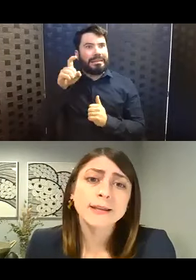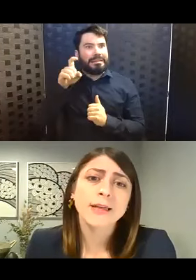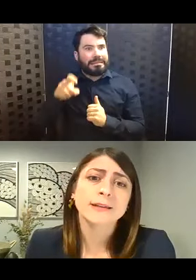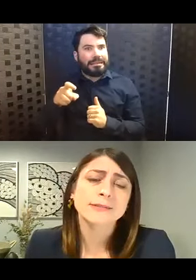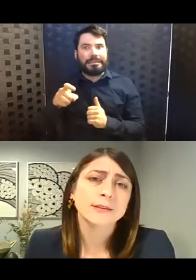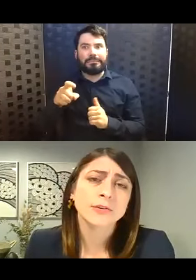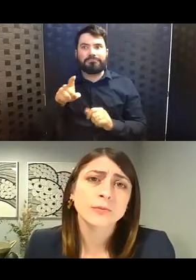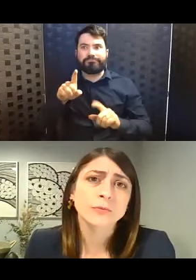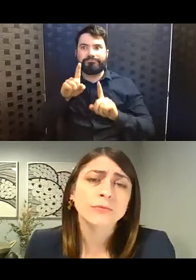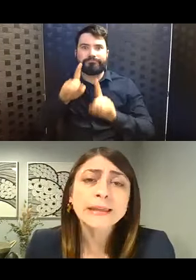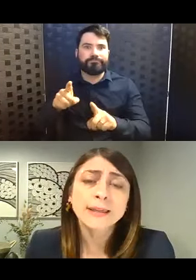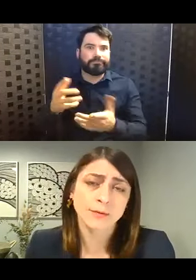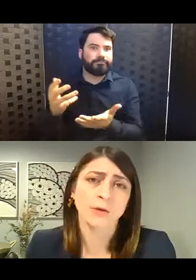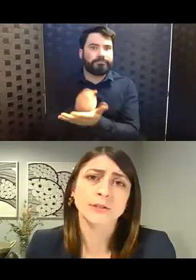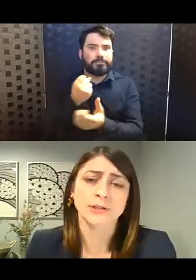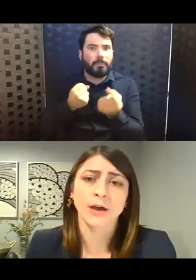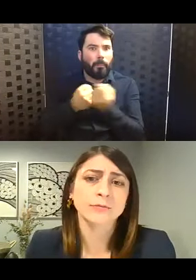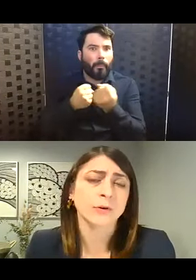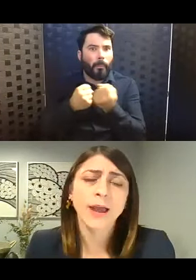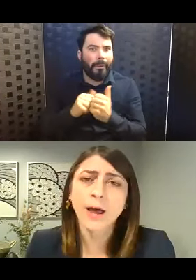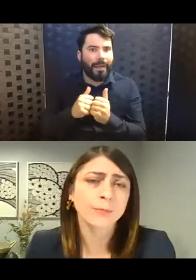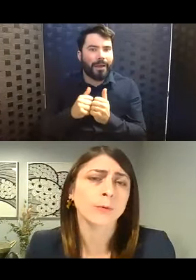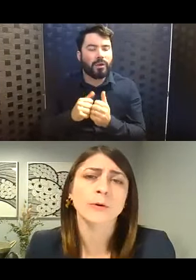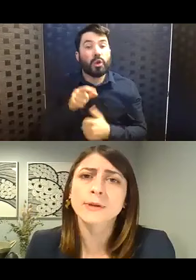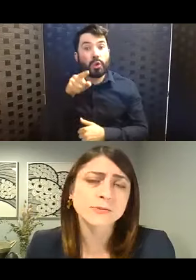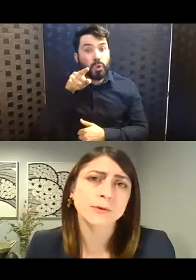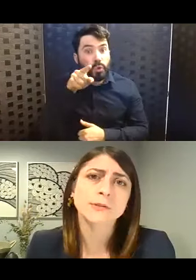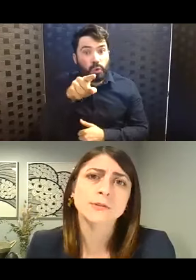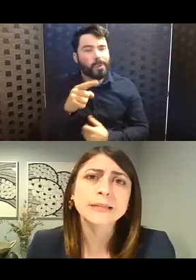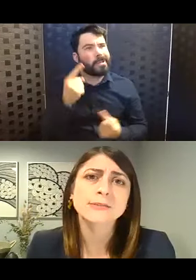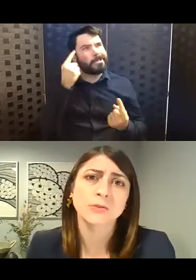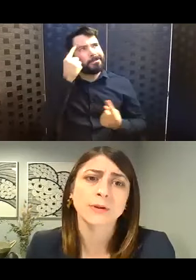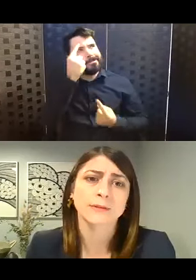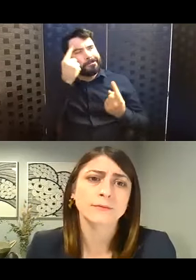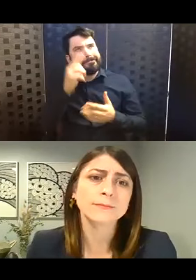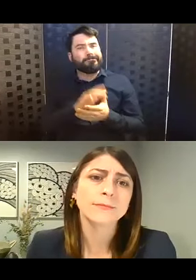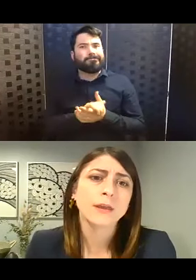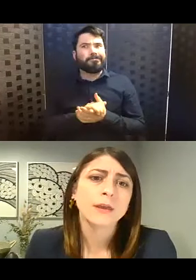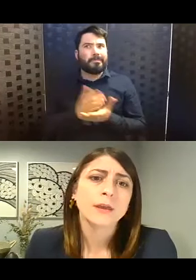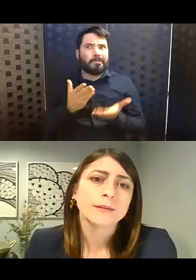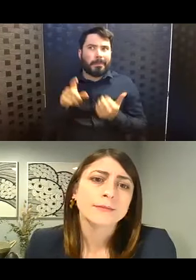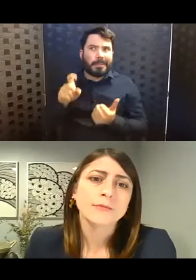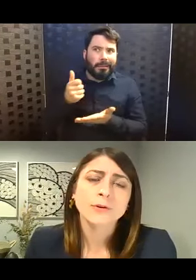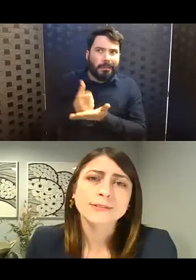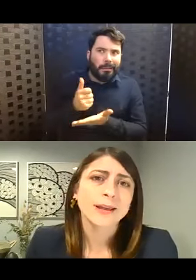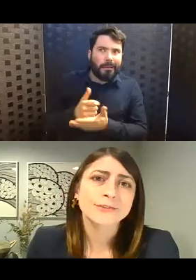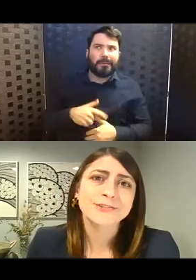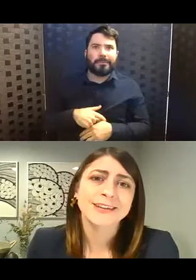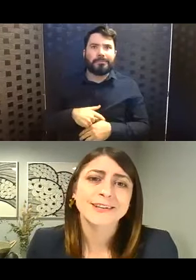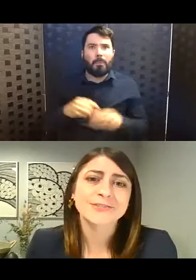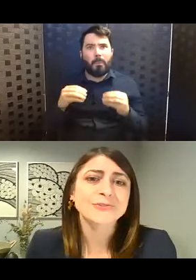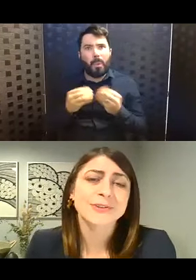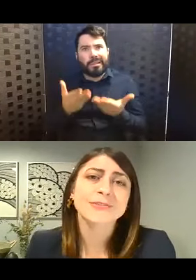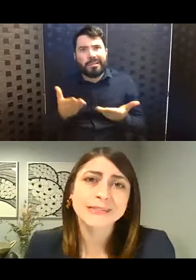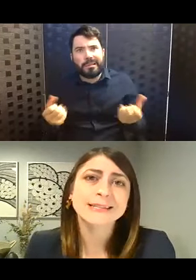might say to that is, if you're thinking about reaching out for help or resources, please do it. Of course, I